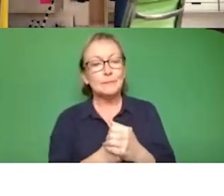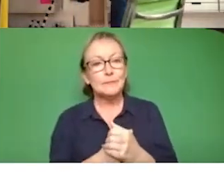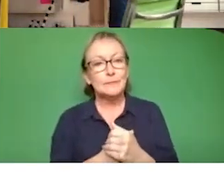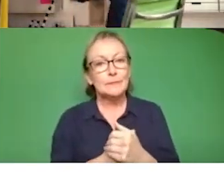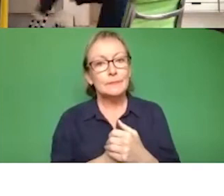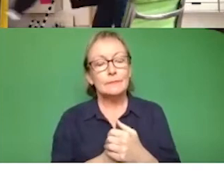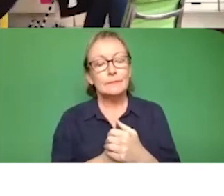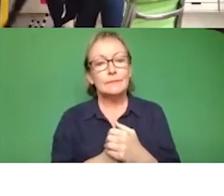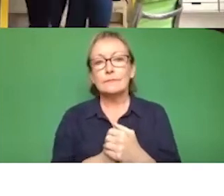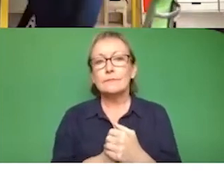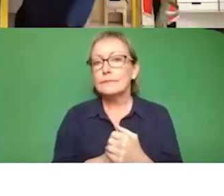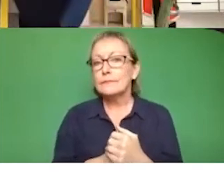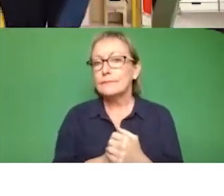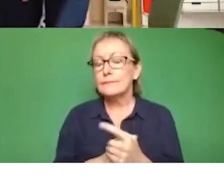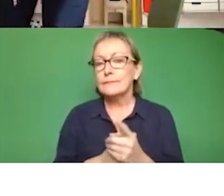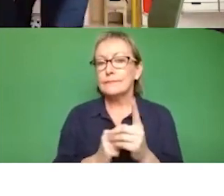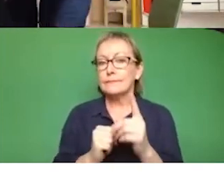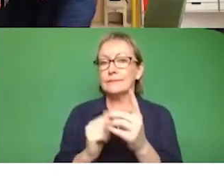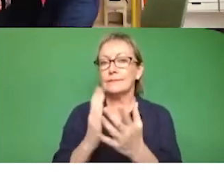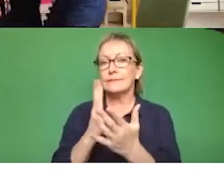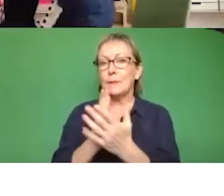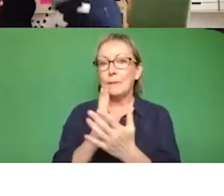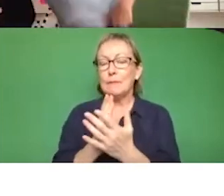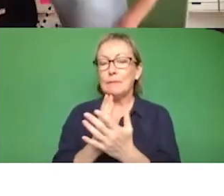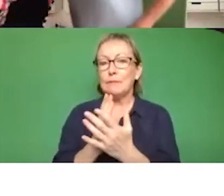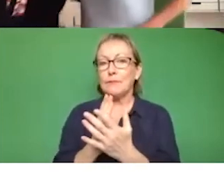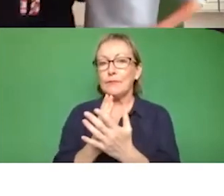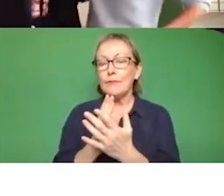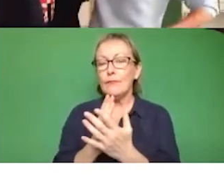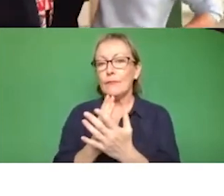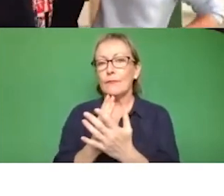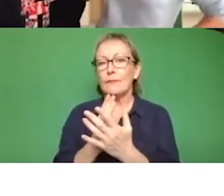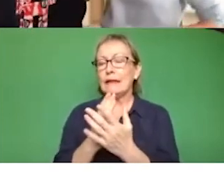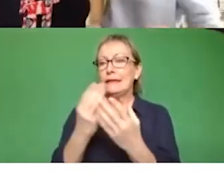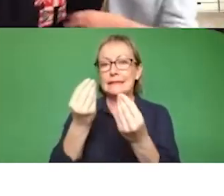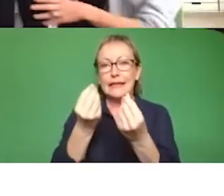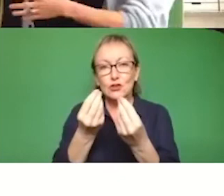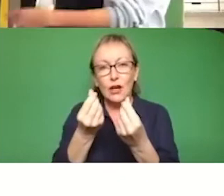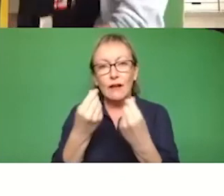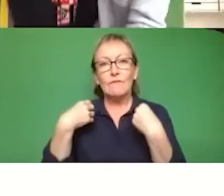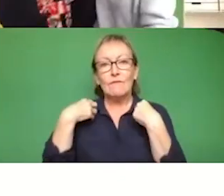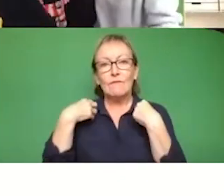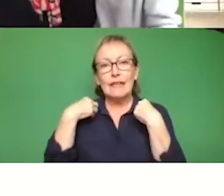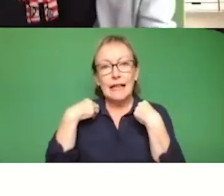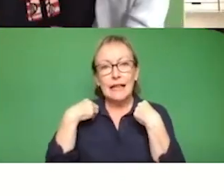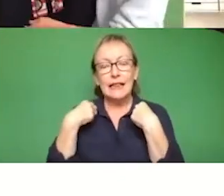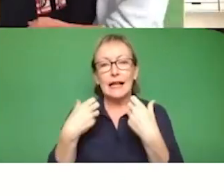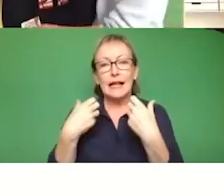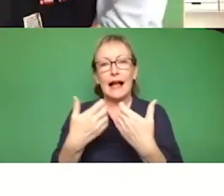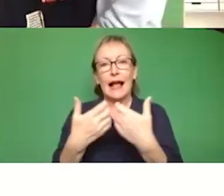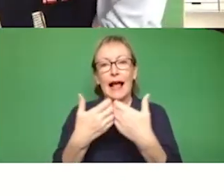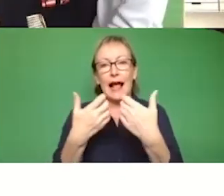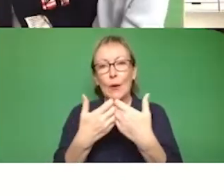Because they're just, it is about also that the texture is the very